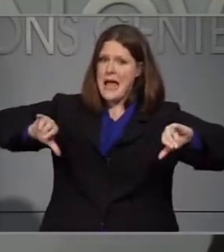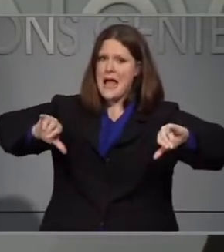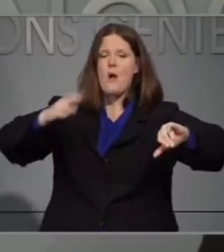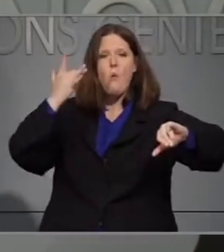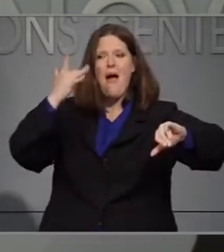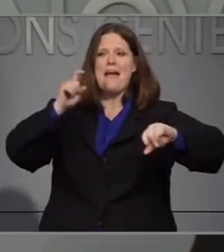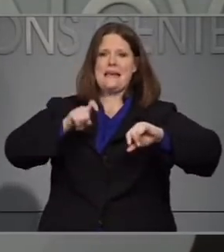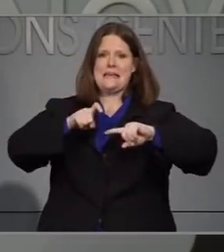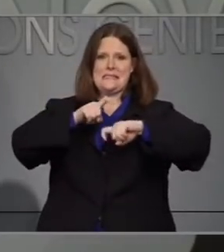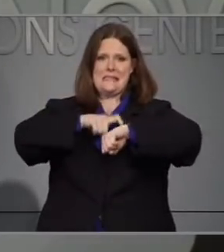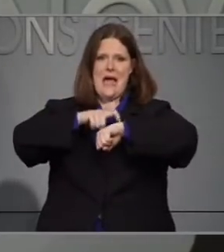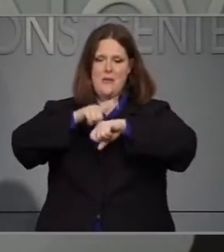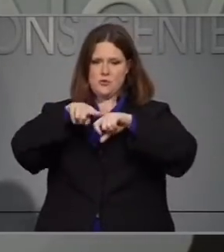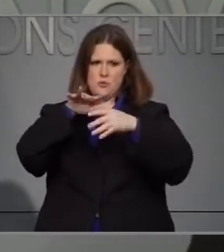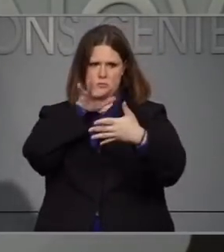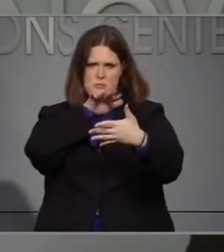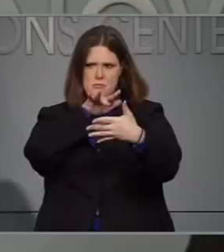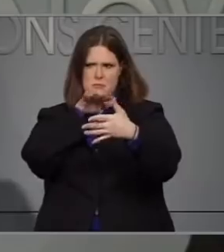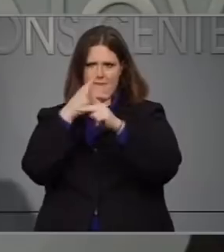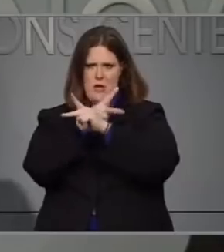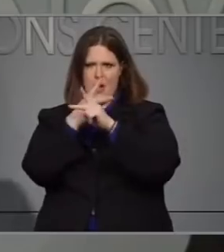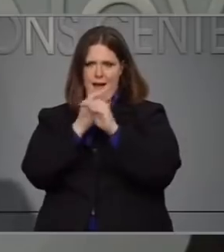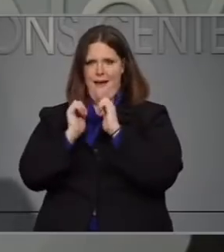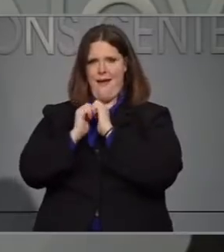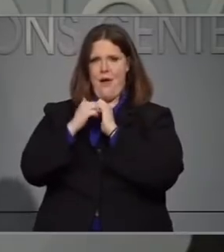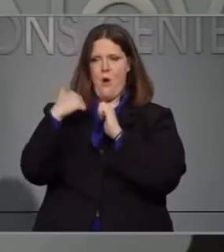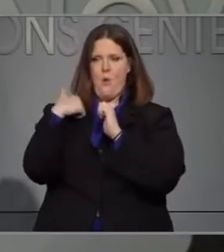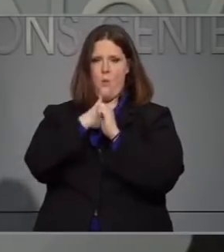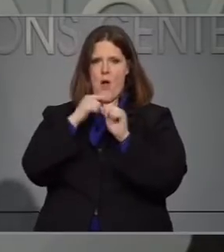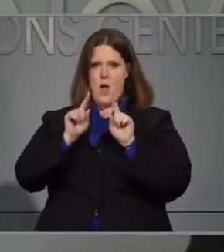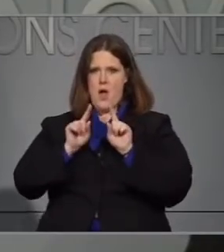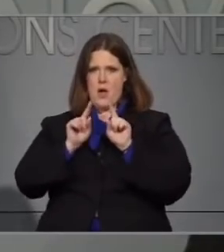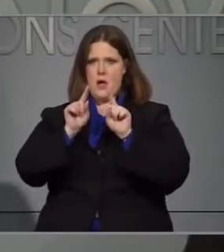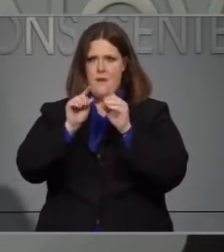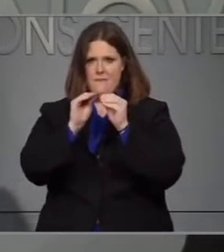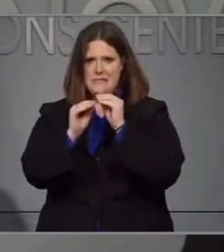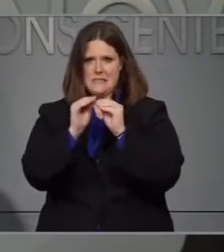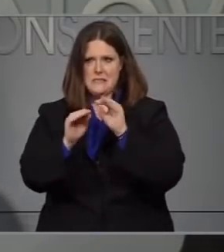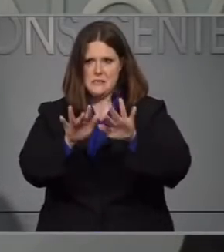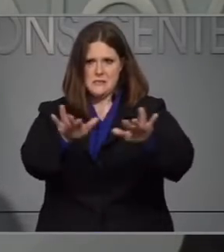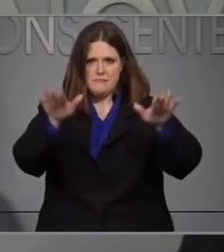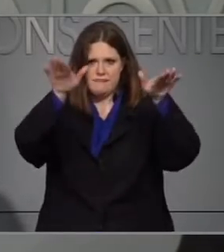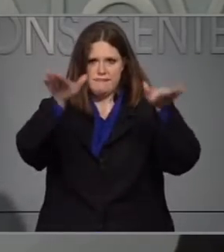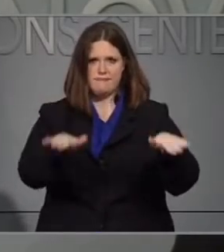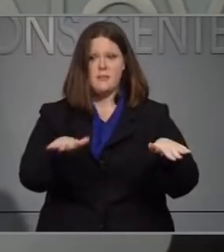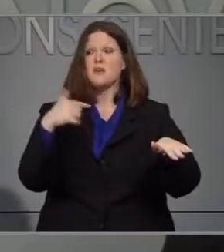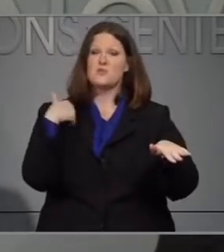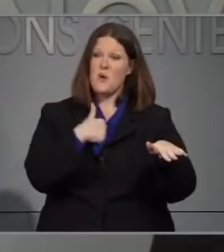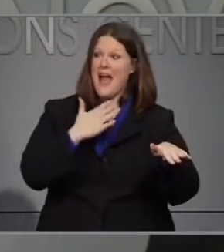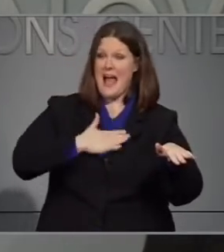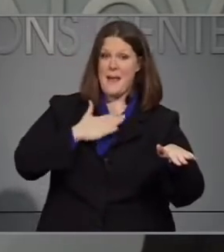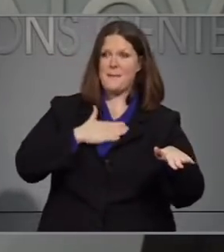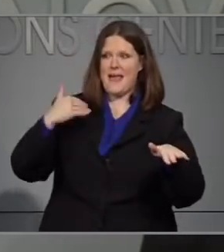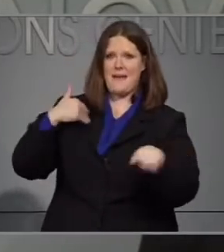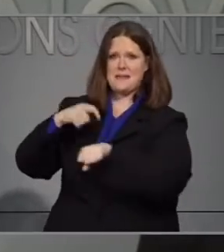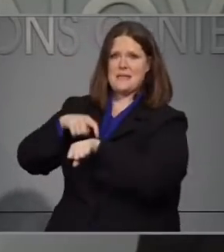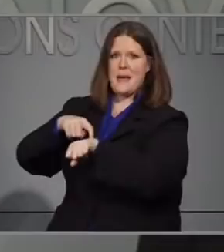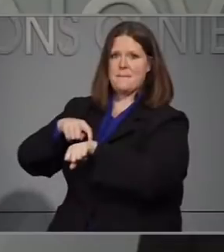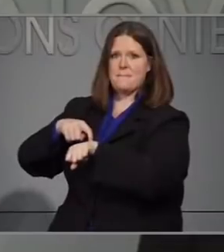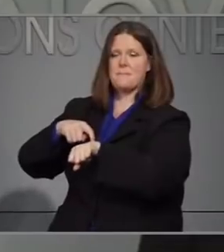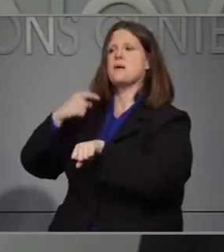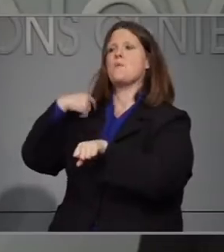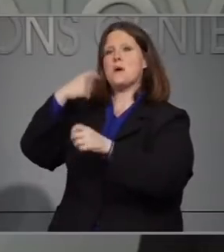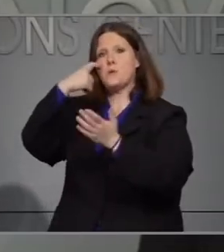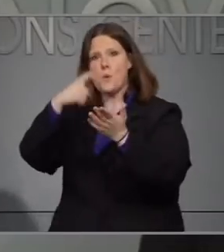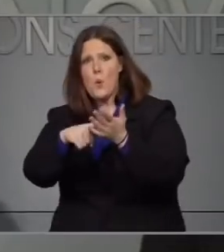time to build our capability to respond. And we needed that time because we are definitely drawing on those capabilities right now as we are seeing more viral